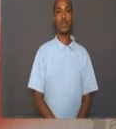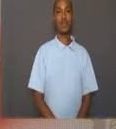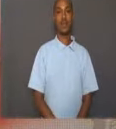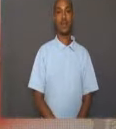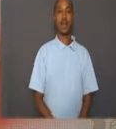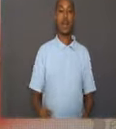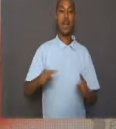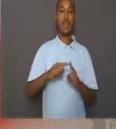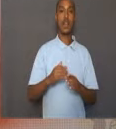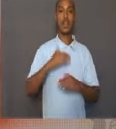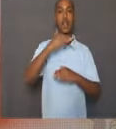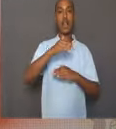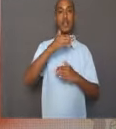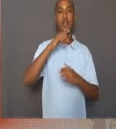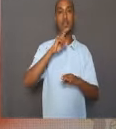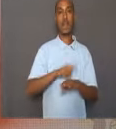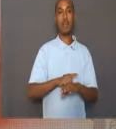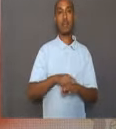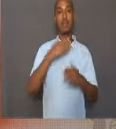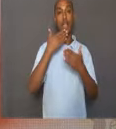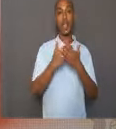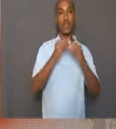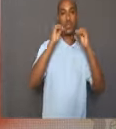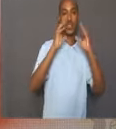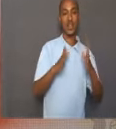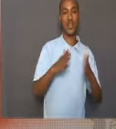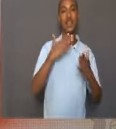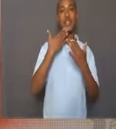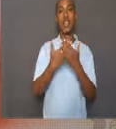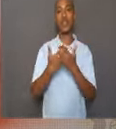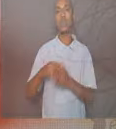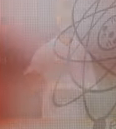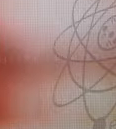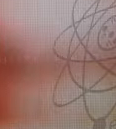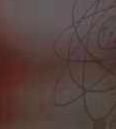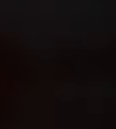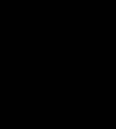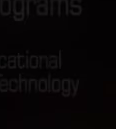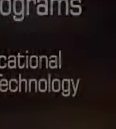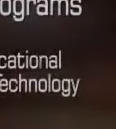Until next time, thank you, teacher. Thank you, students.